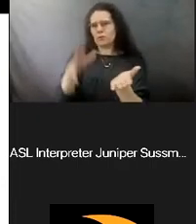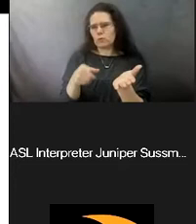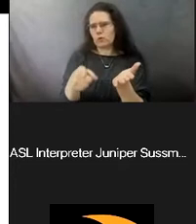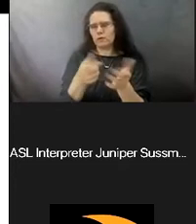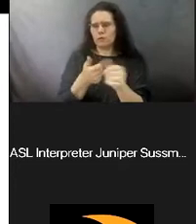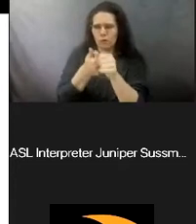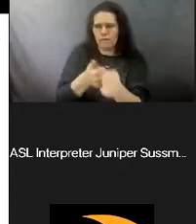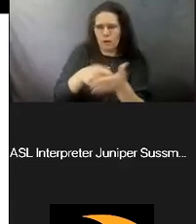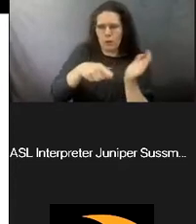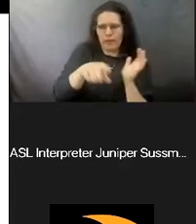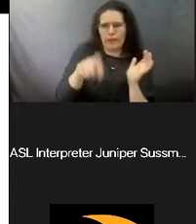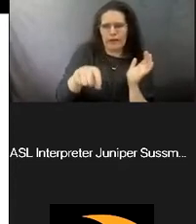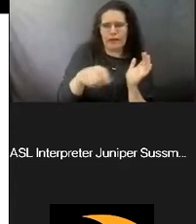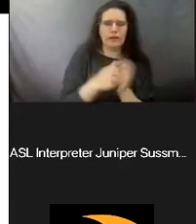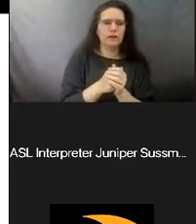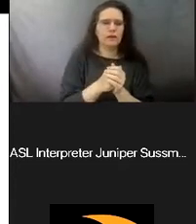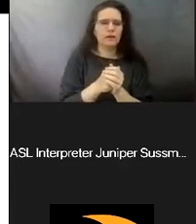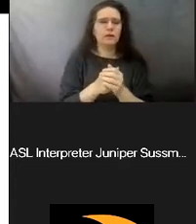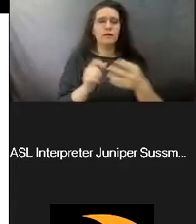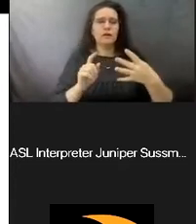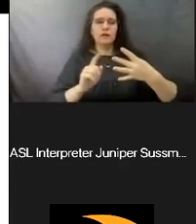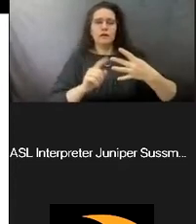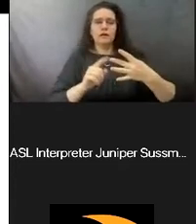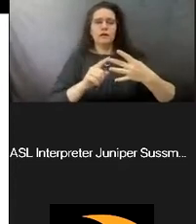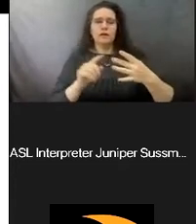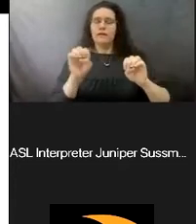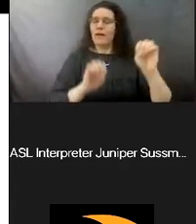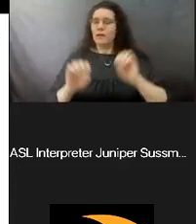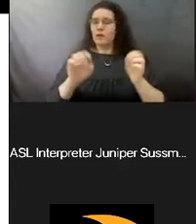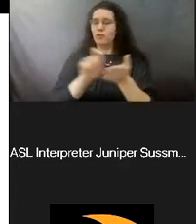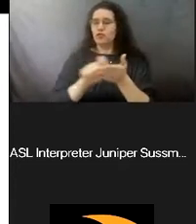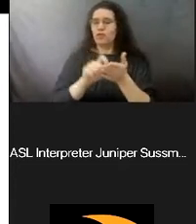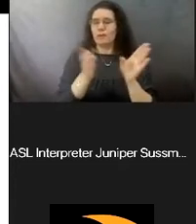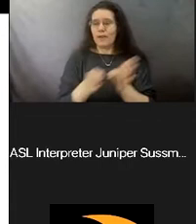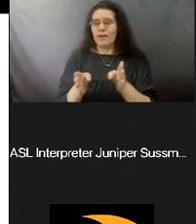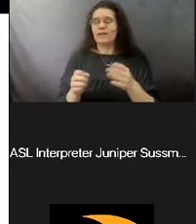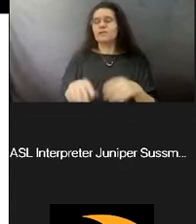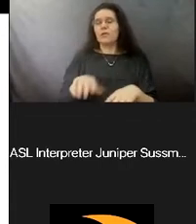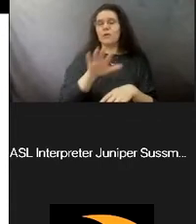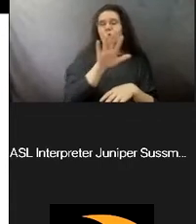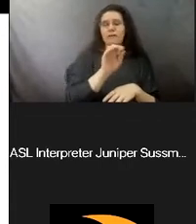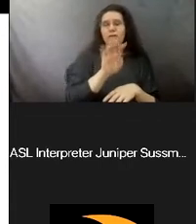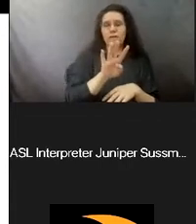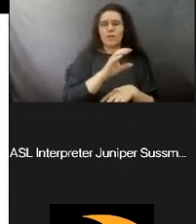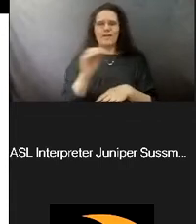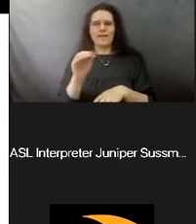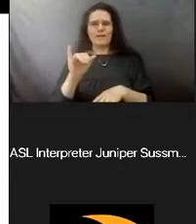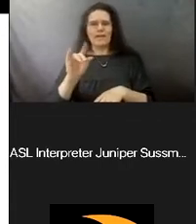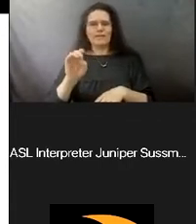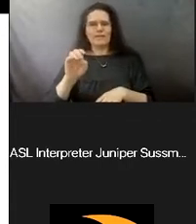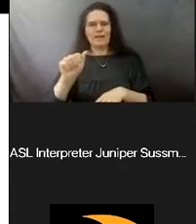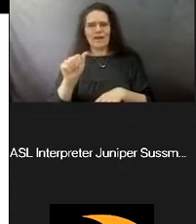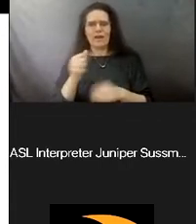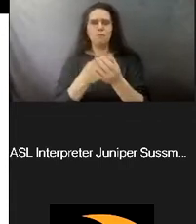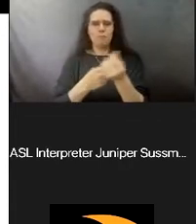and written plans. Both 504 and IDEA require that students be evaluated to determine both their eligibility